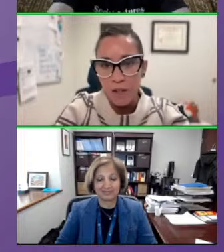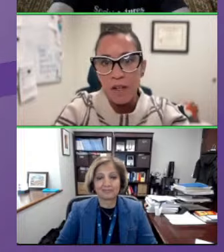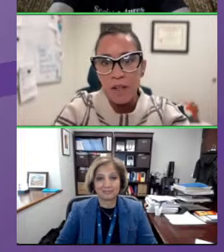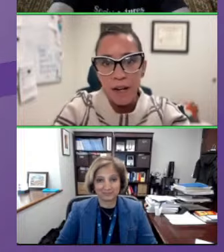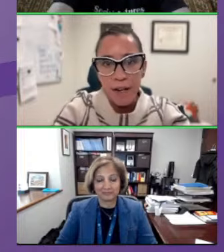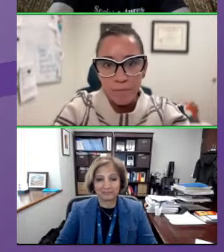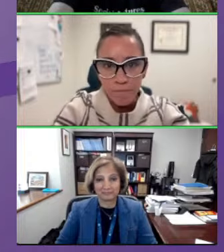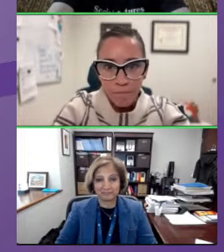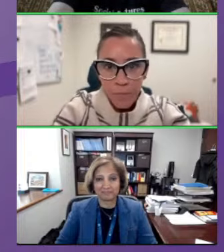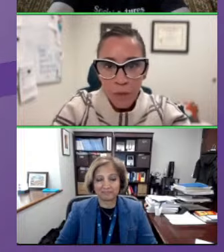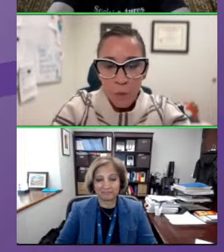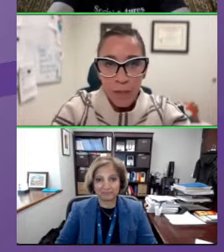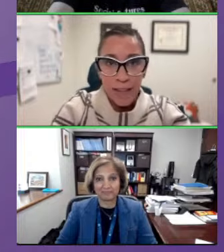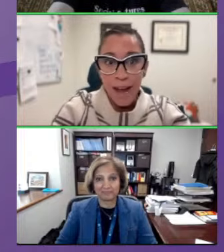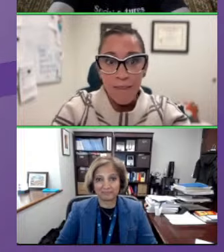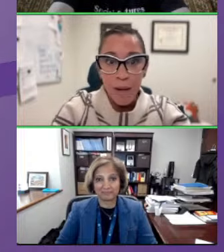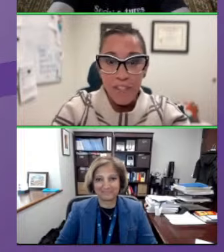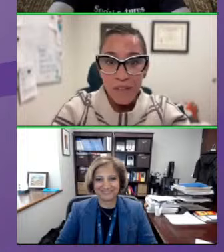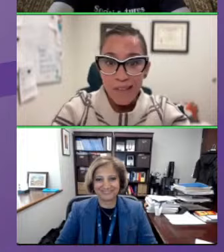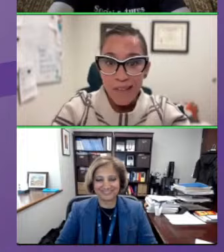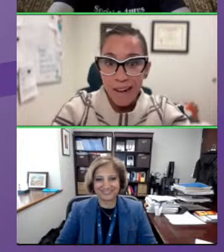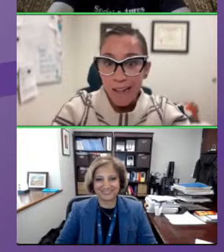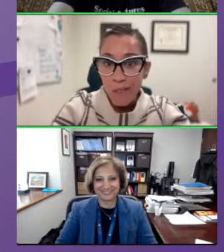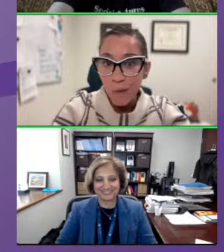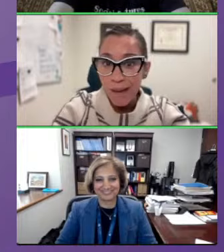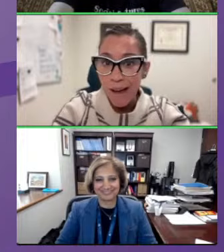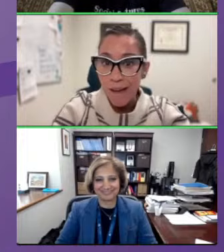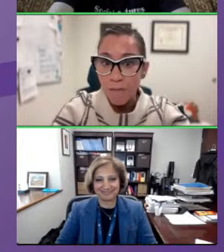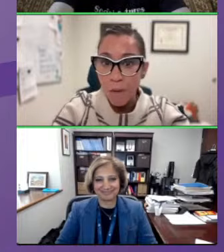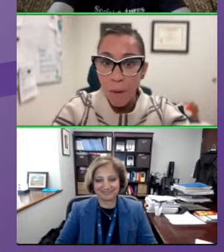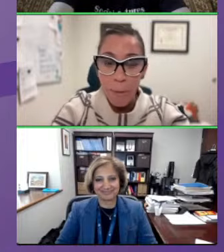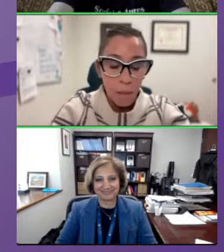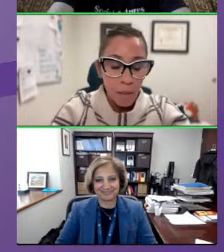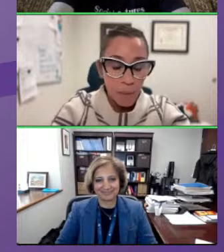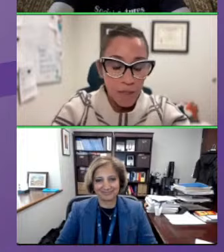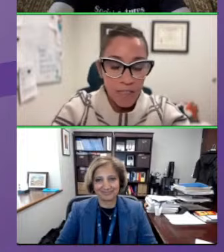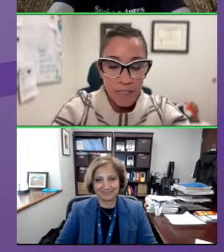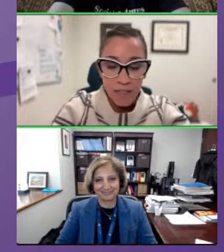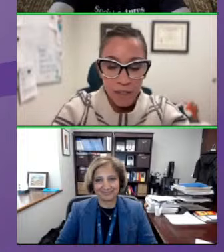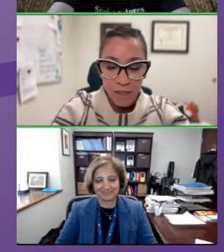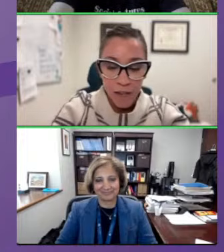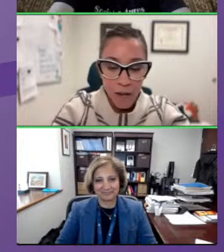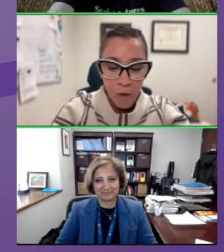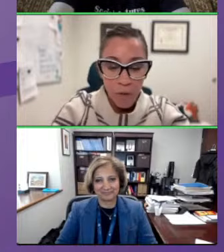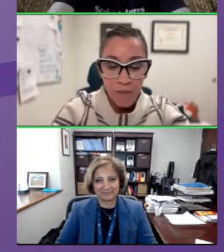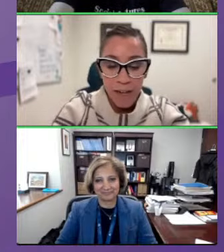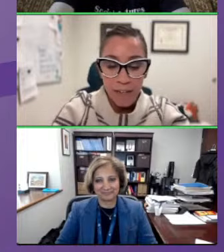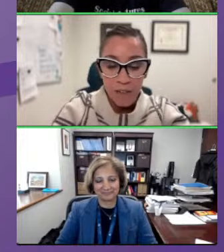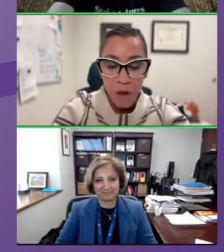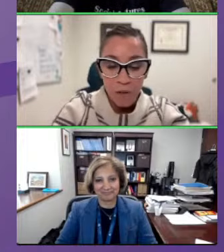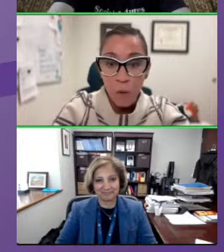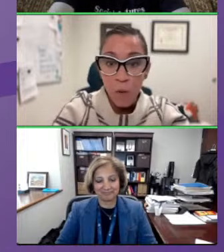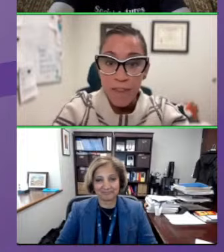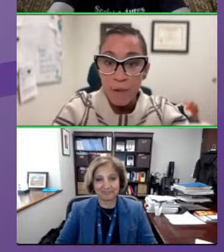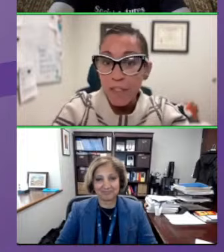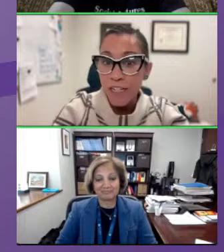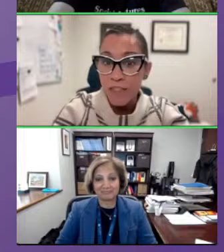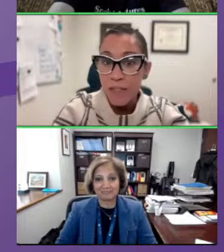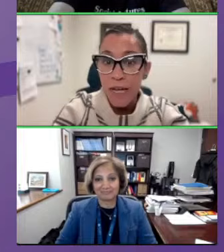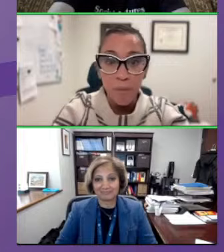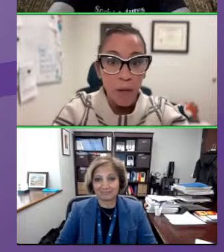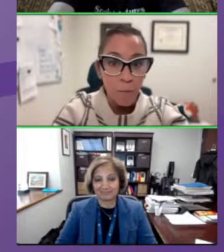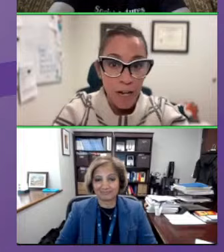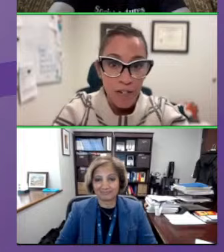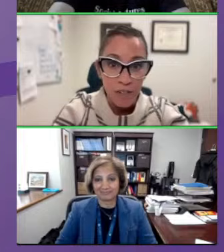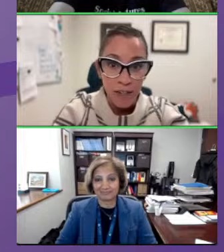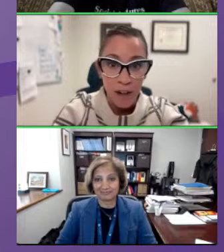or we can have patients that actually have persistent orthostatic intolerance without changes in